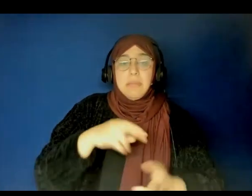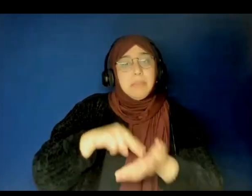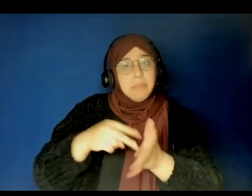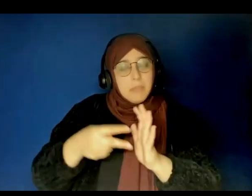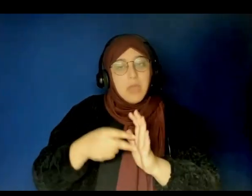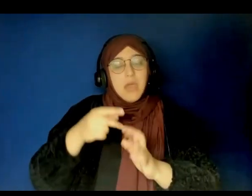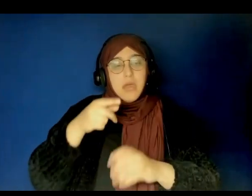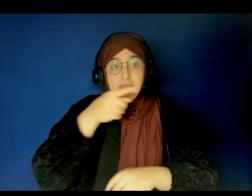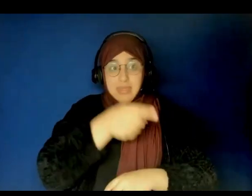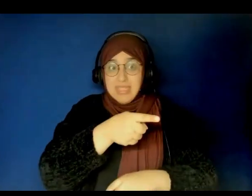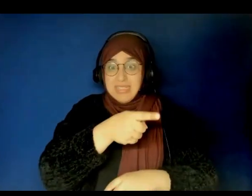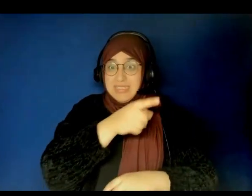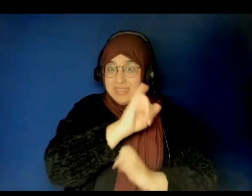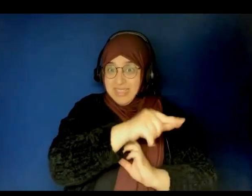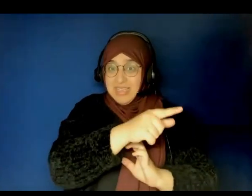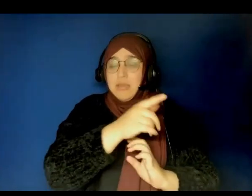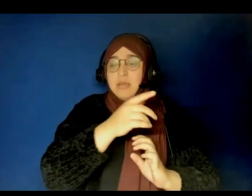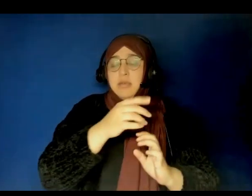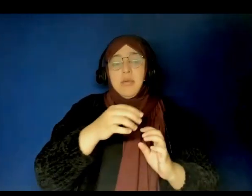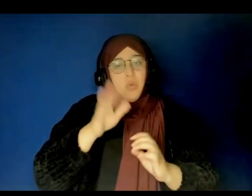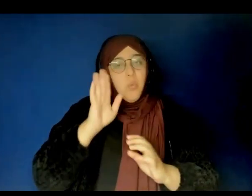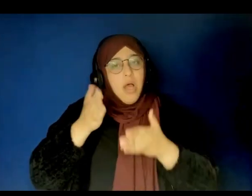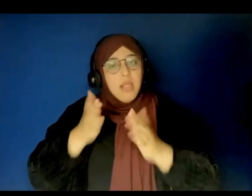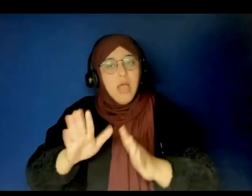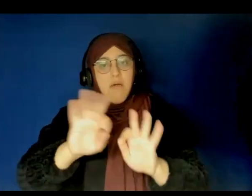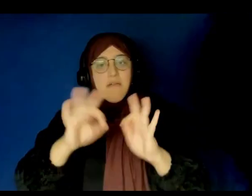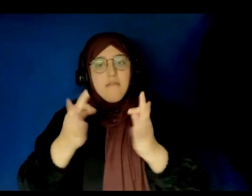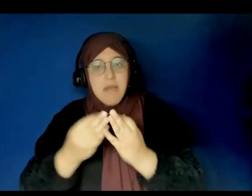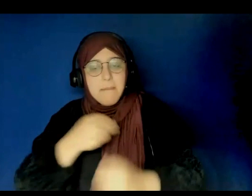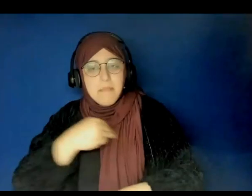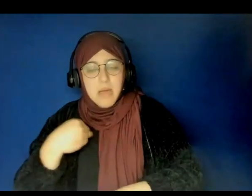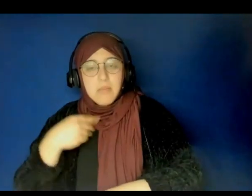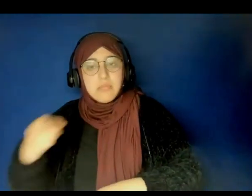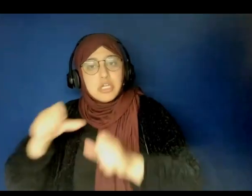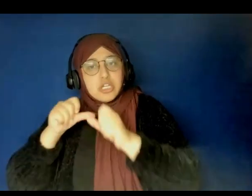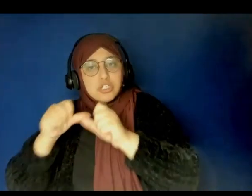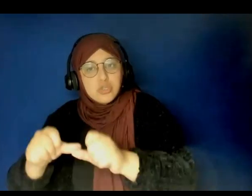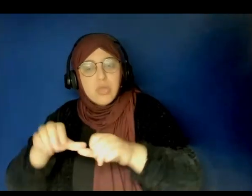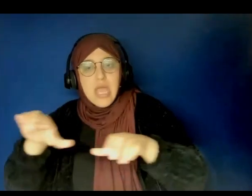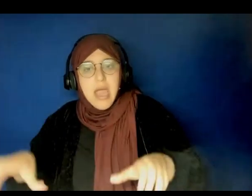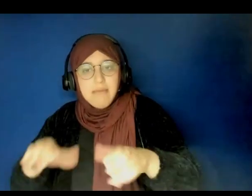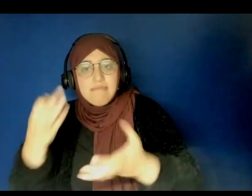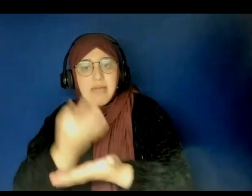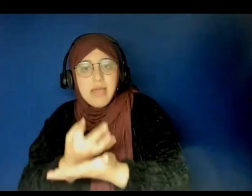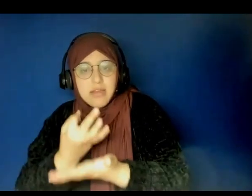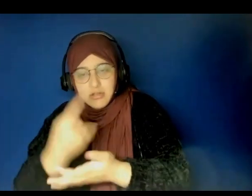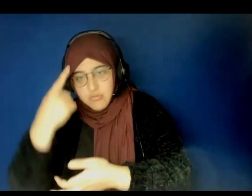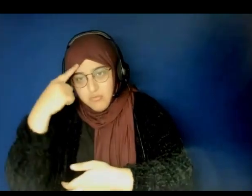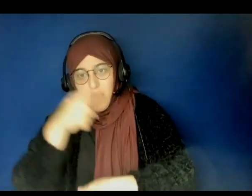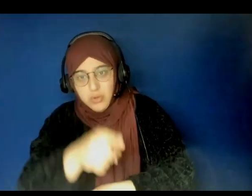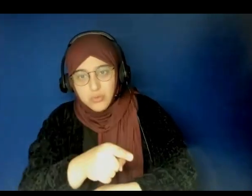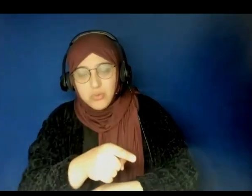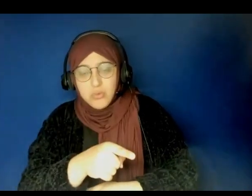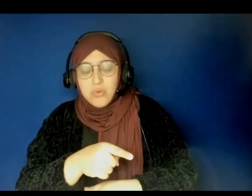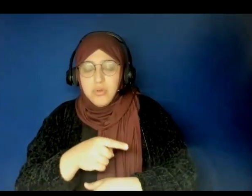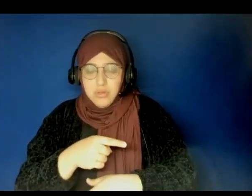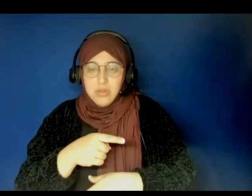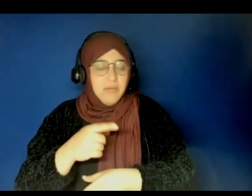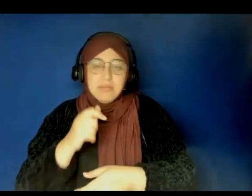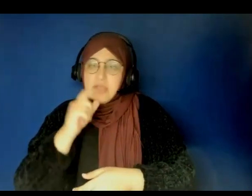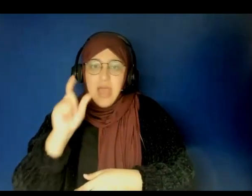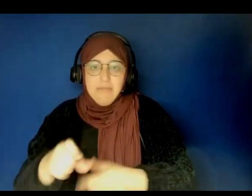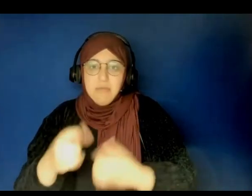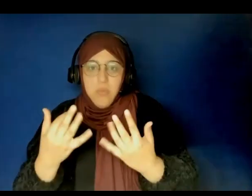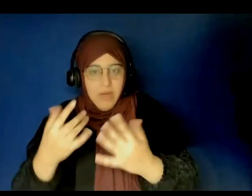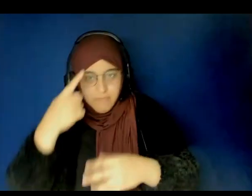family members to continue to act financially on your behalf without having to wait for you to